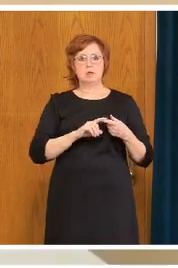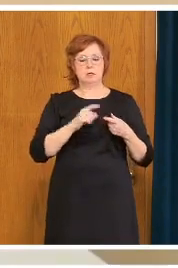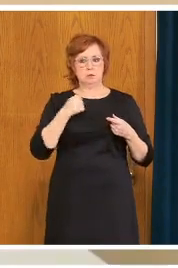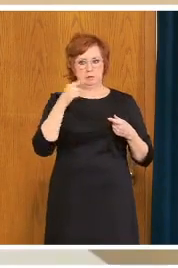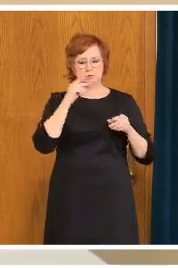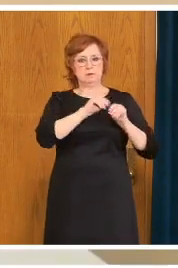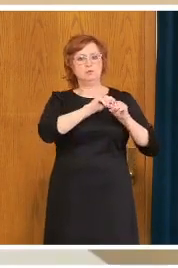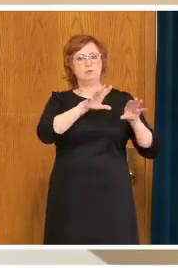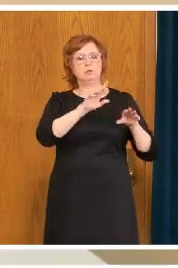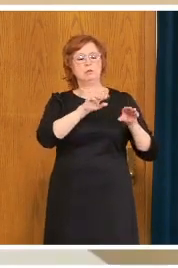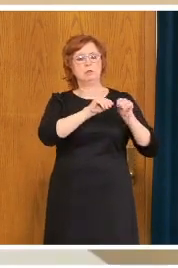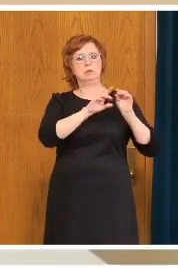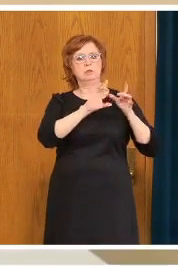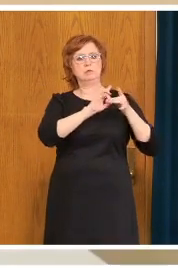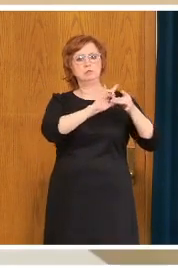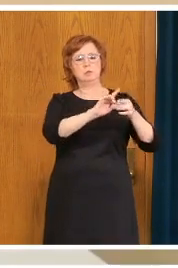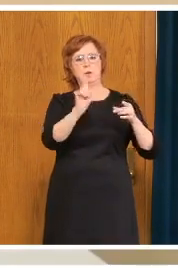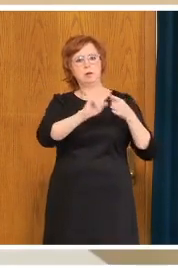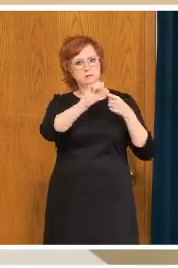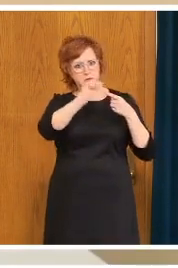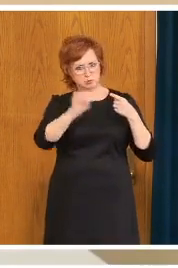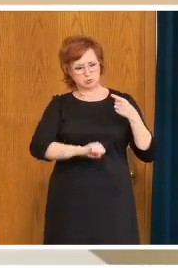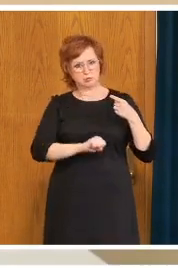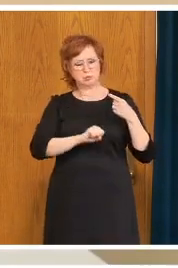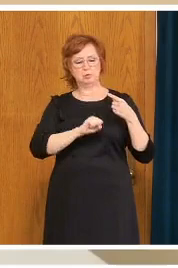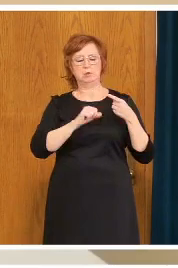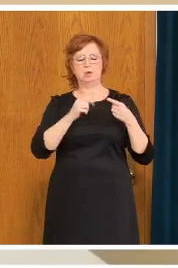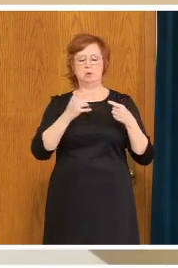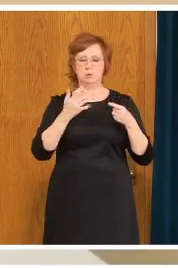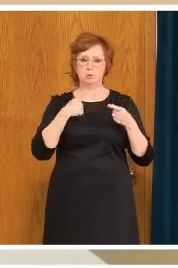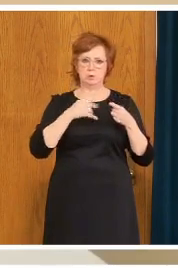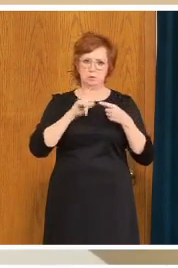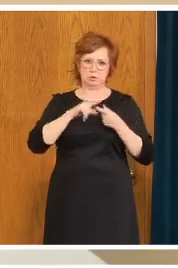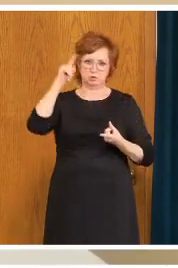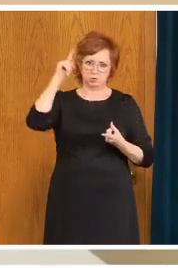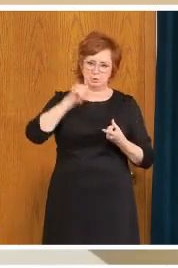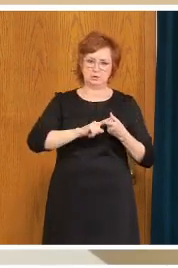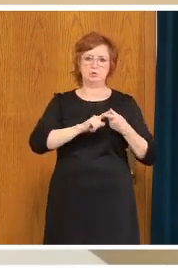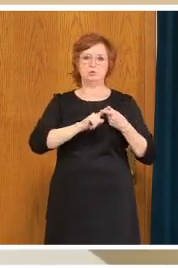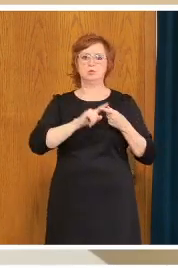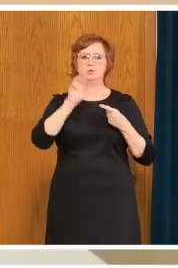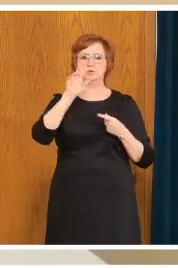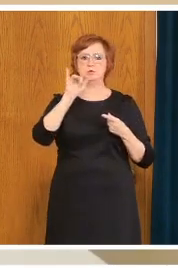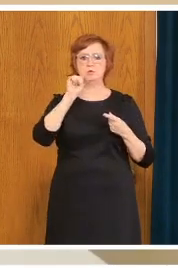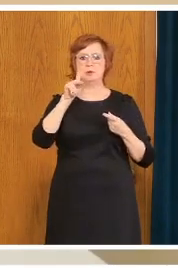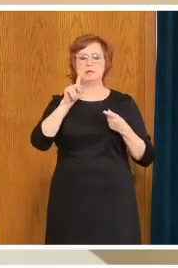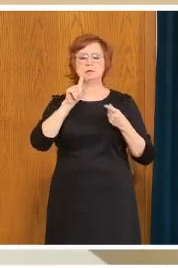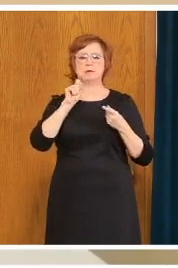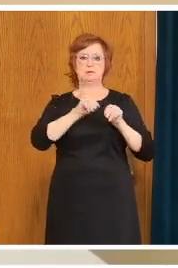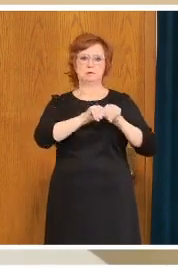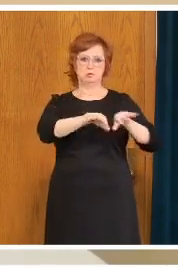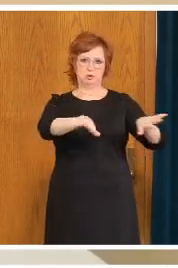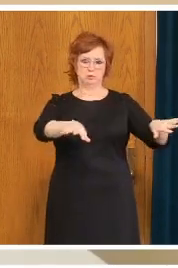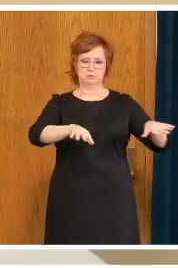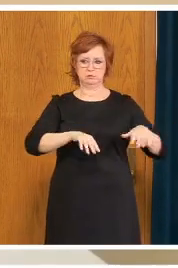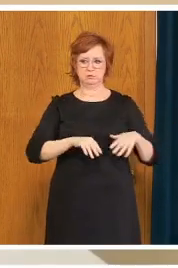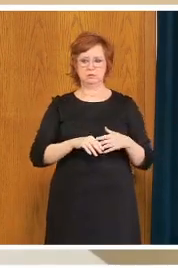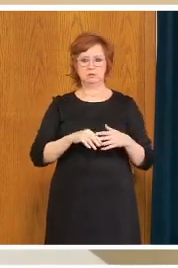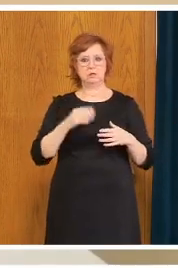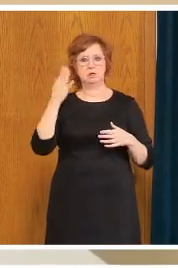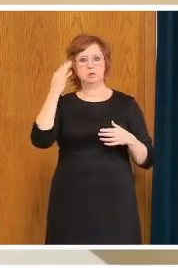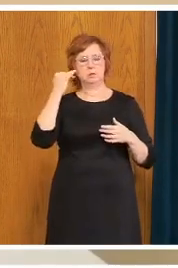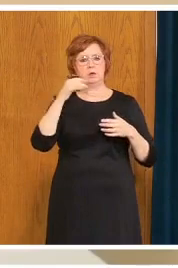other places, we really want to reduce the risk of transmission within the household. So the household transmission, isn't always reported